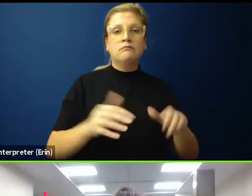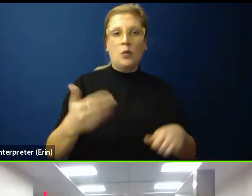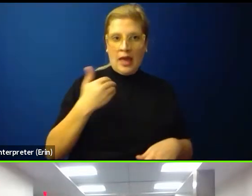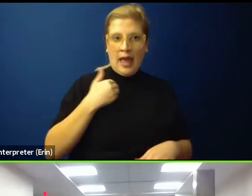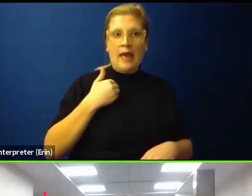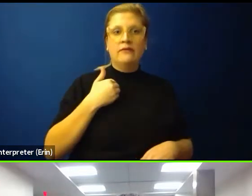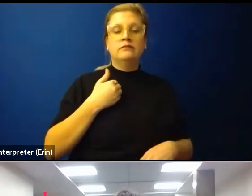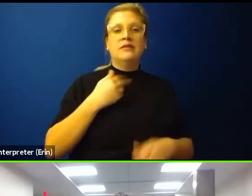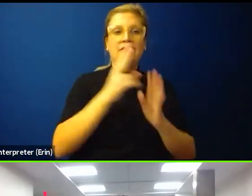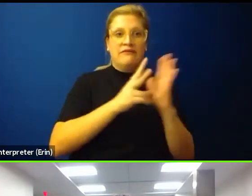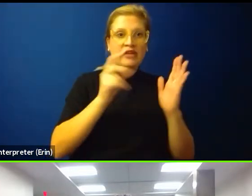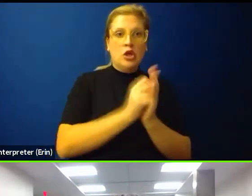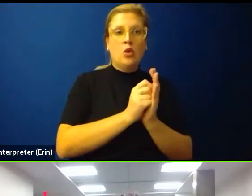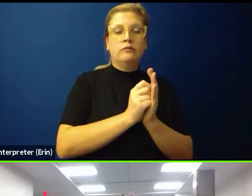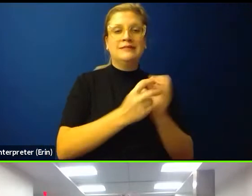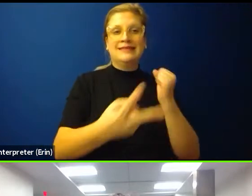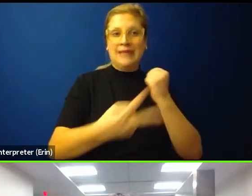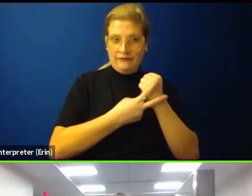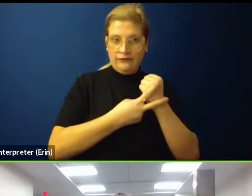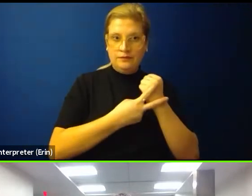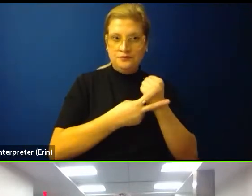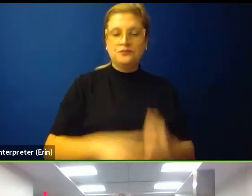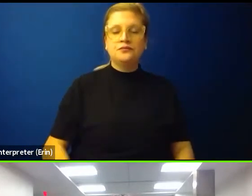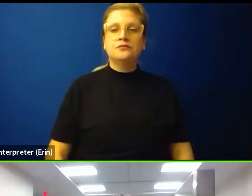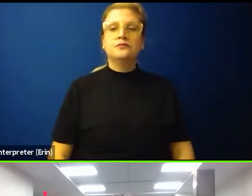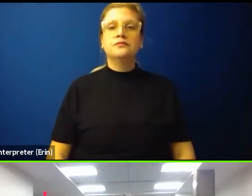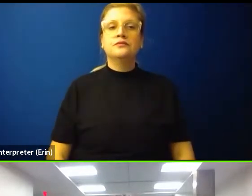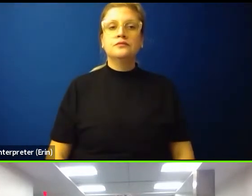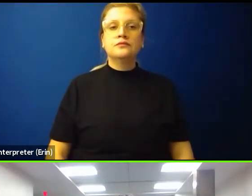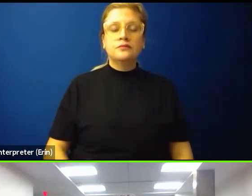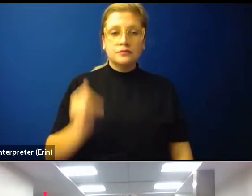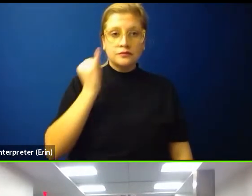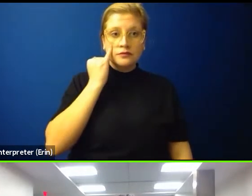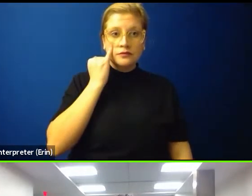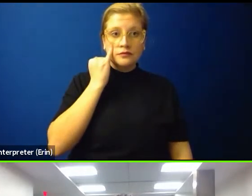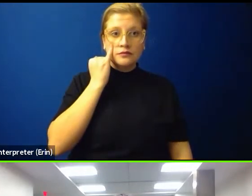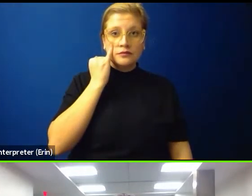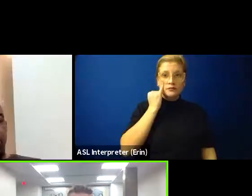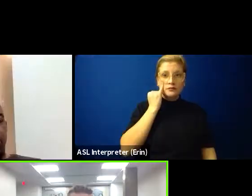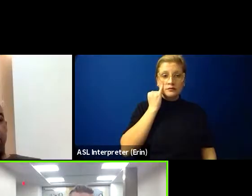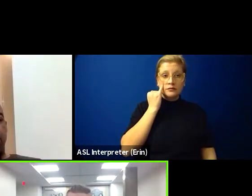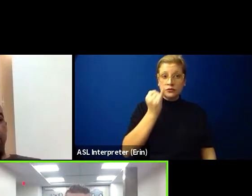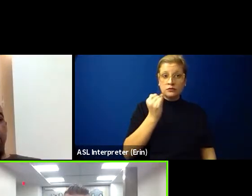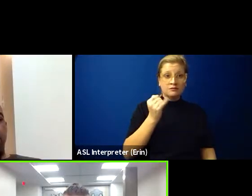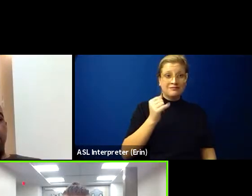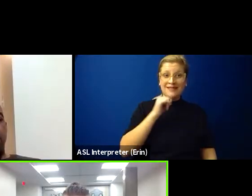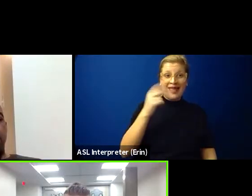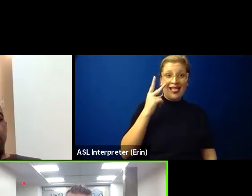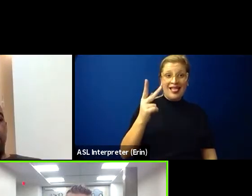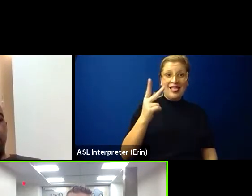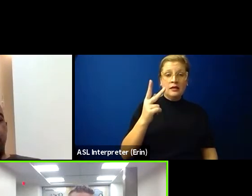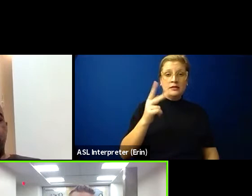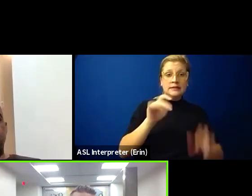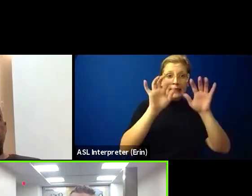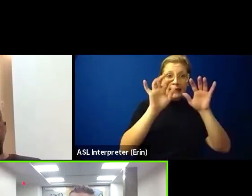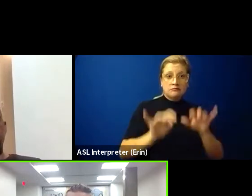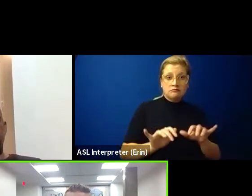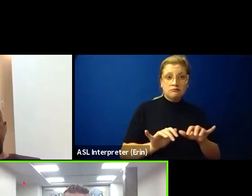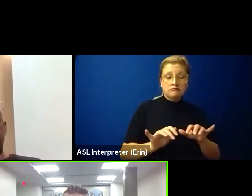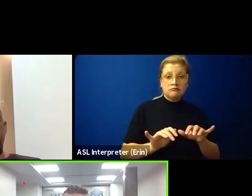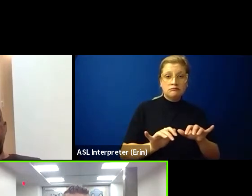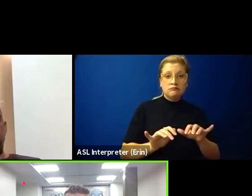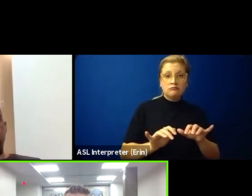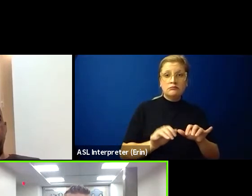video archived. So if you all had seen the minutes or are able to pull them up, I'd like to